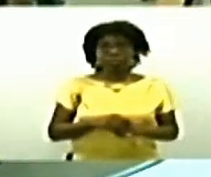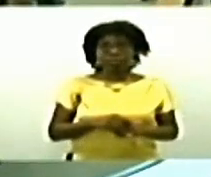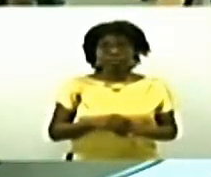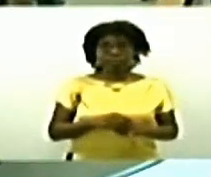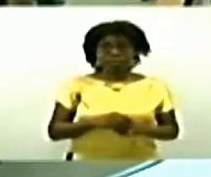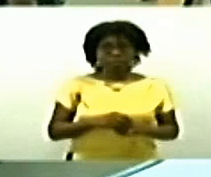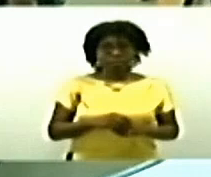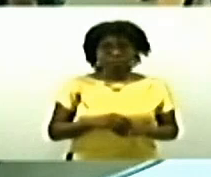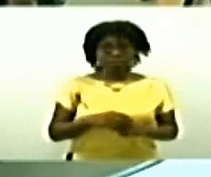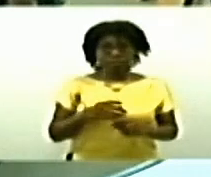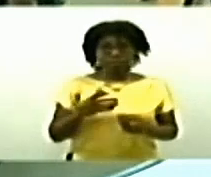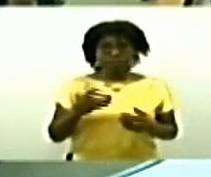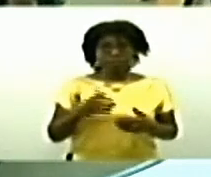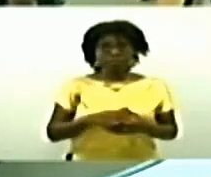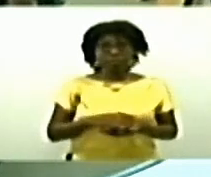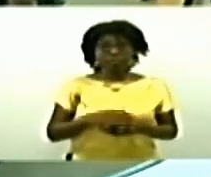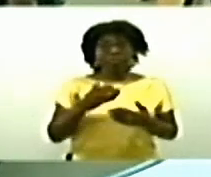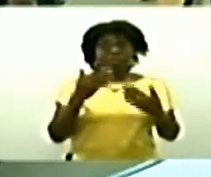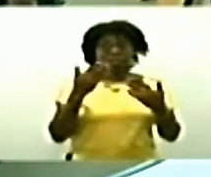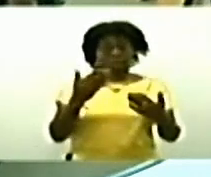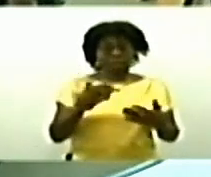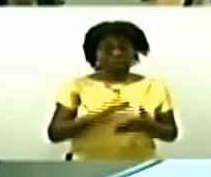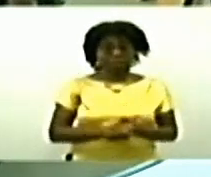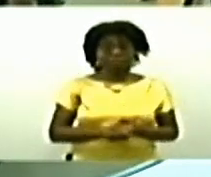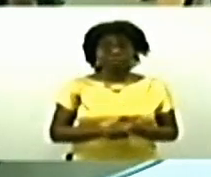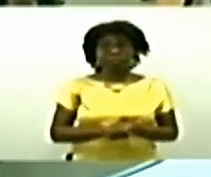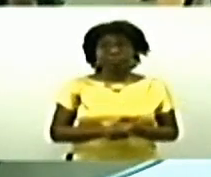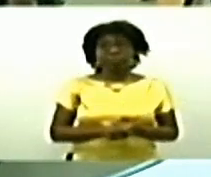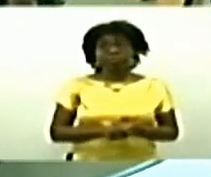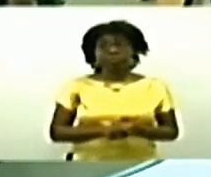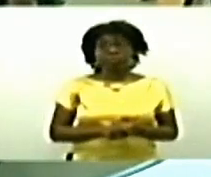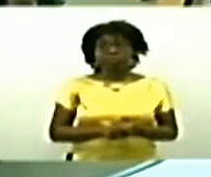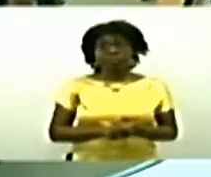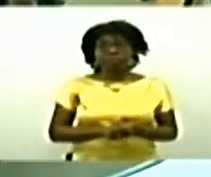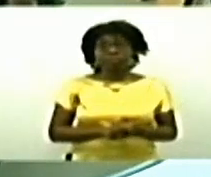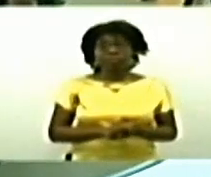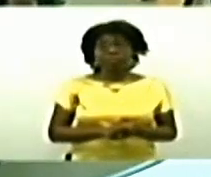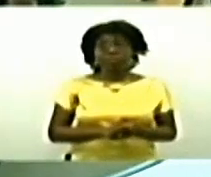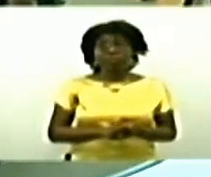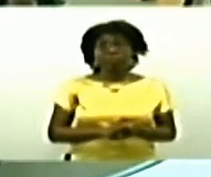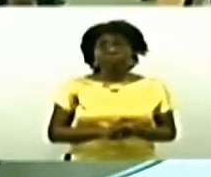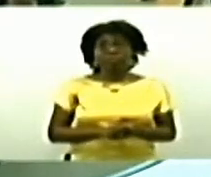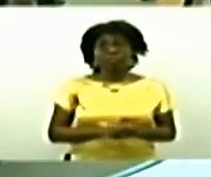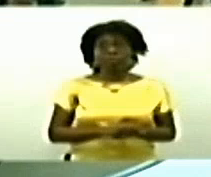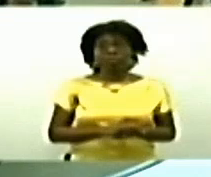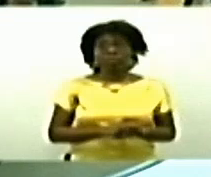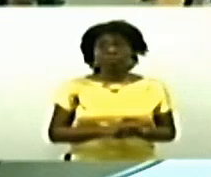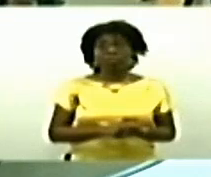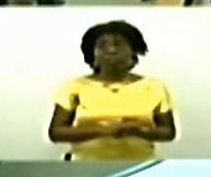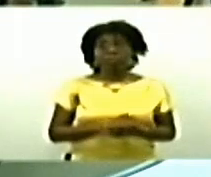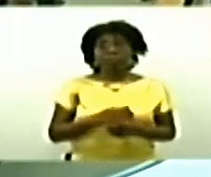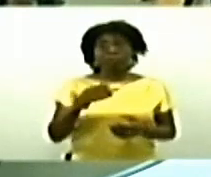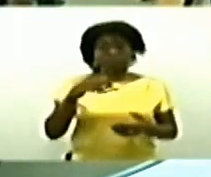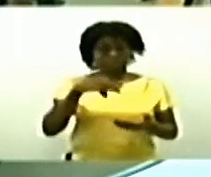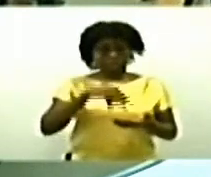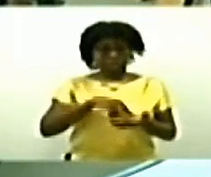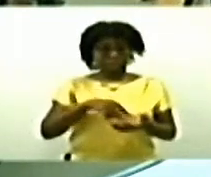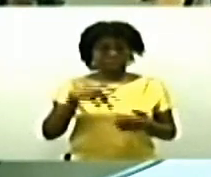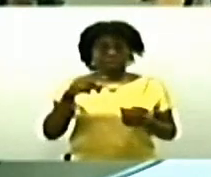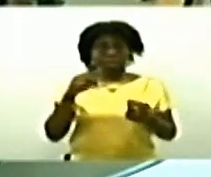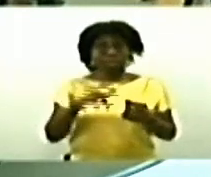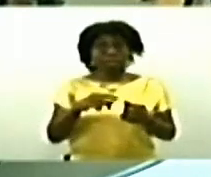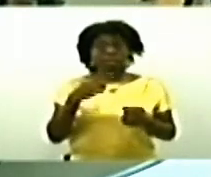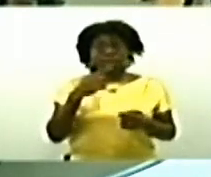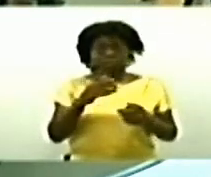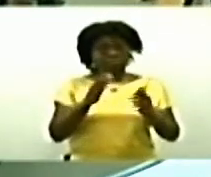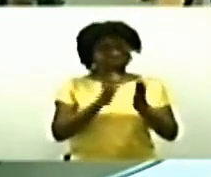Senator Judd. Thank you, Mr. President. Mr. President, I stand to give my full endorsement